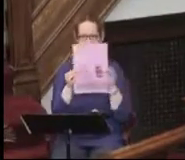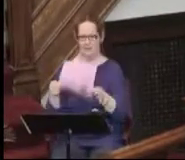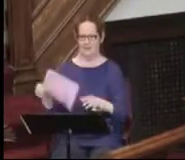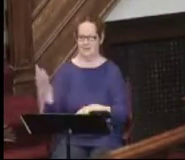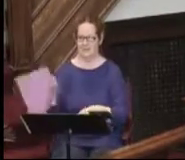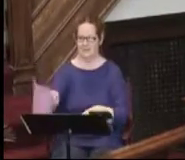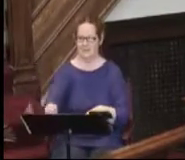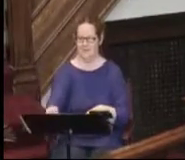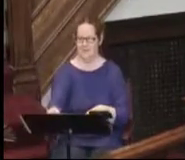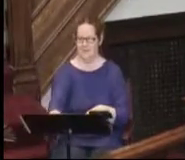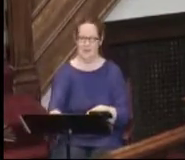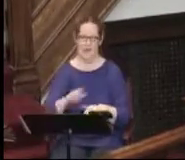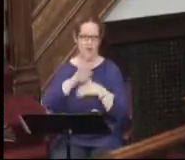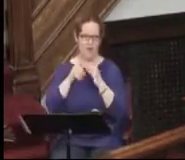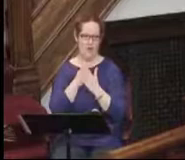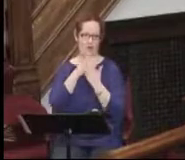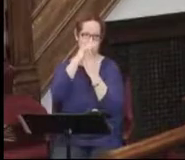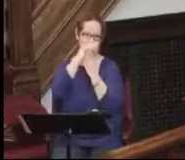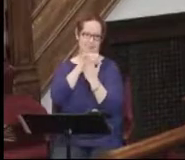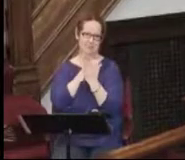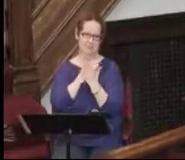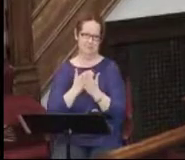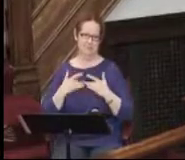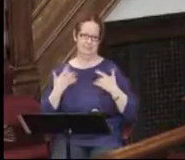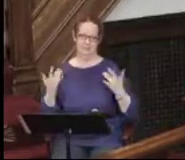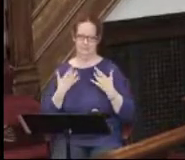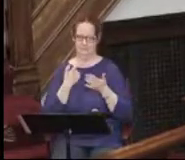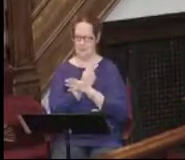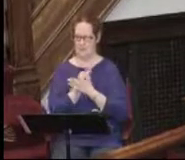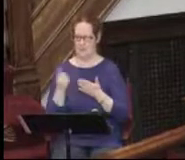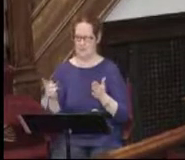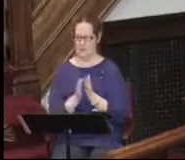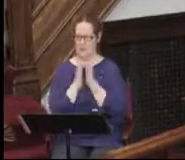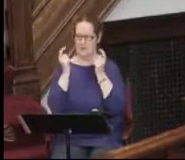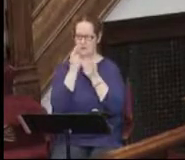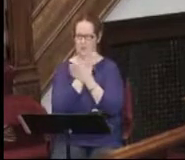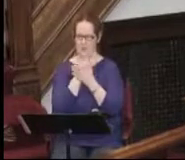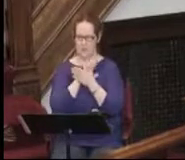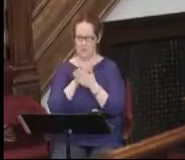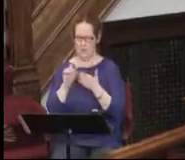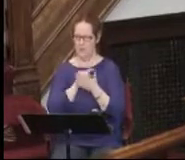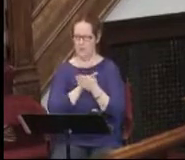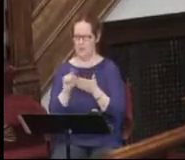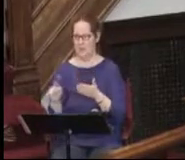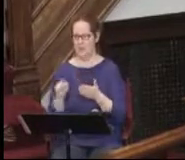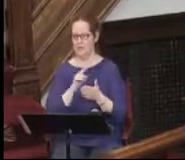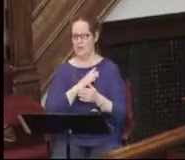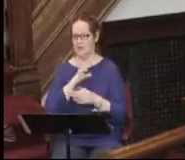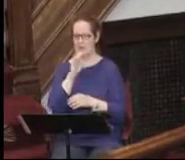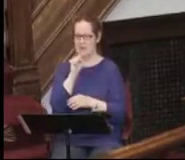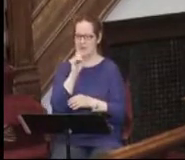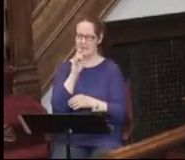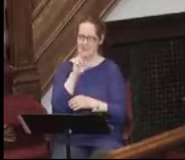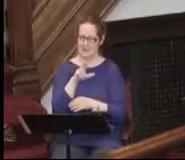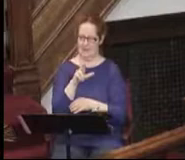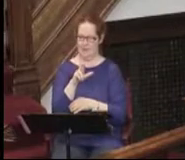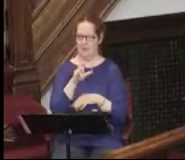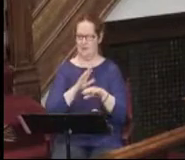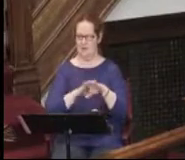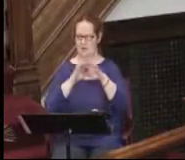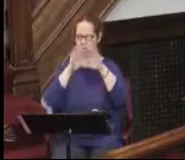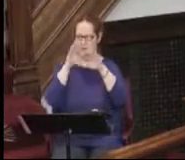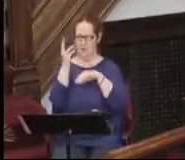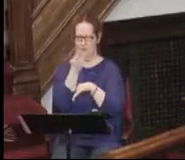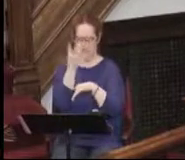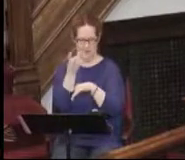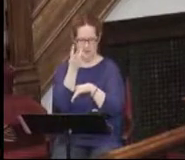a list of all of the different events that we have going on this week to celebrate Holy Week. There is going to be an interfaith Seder on Wednesday. There's a sign-up and